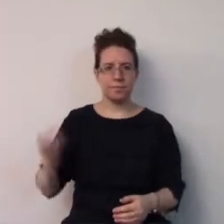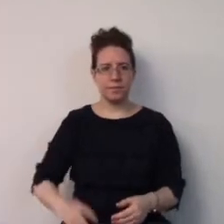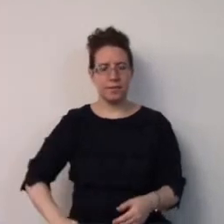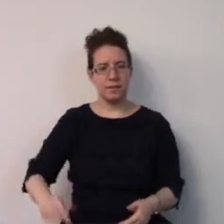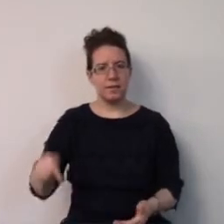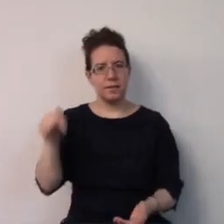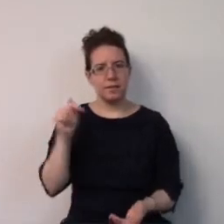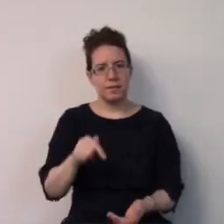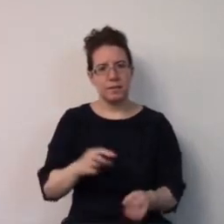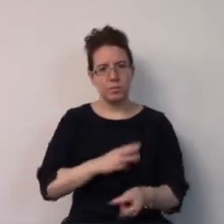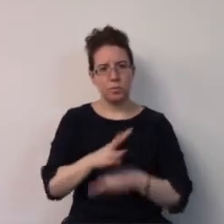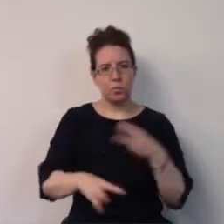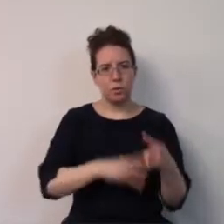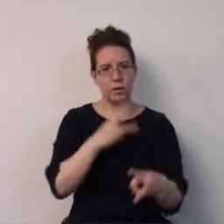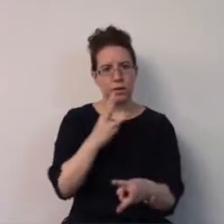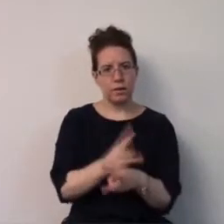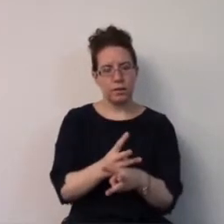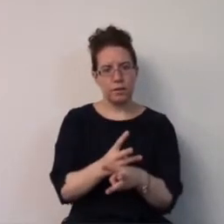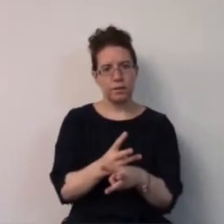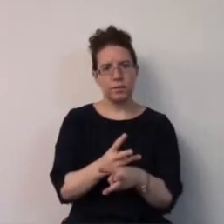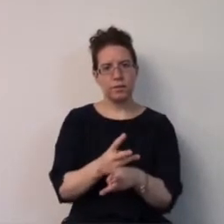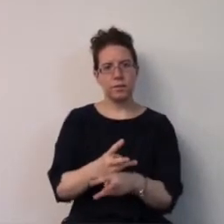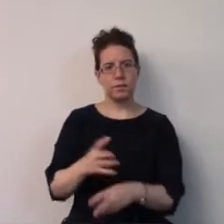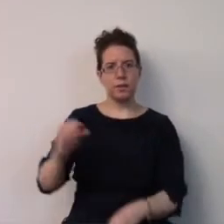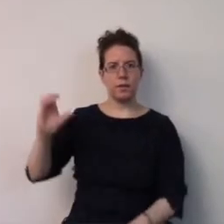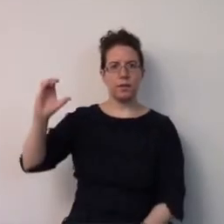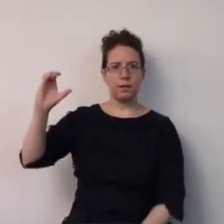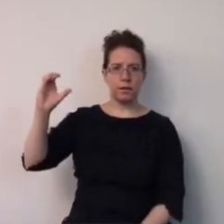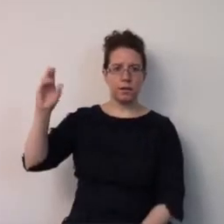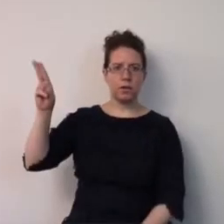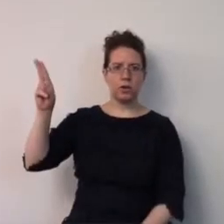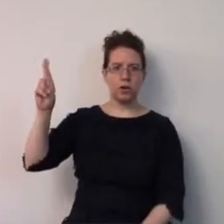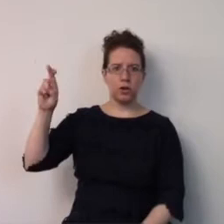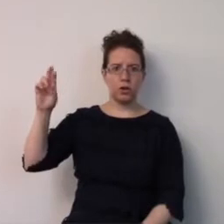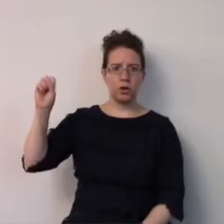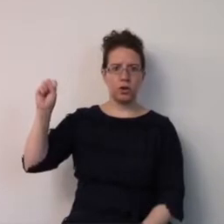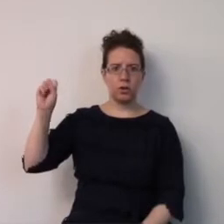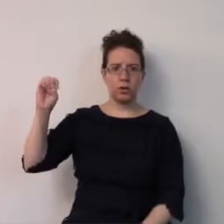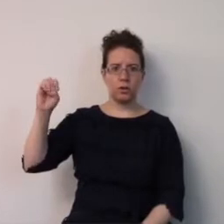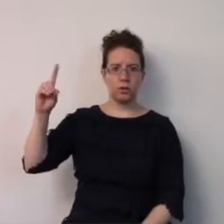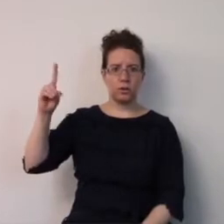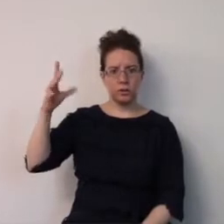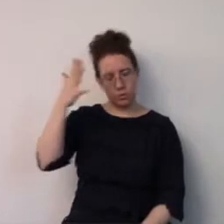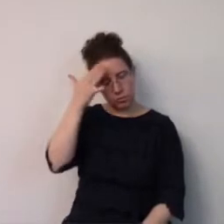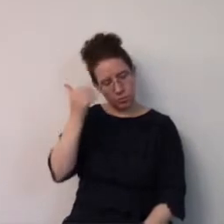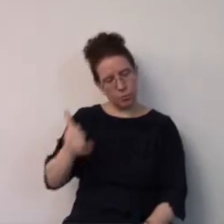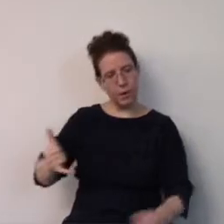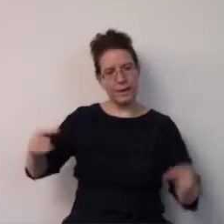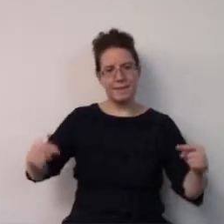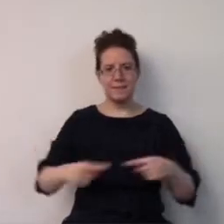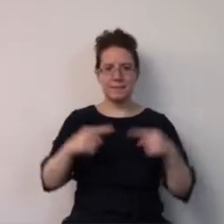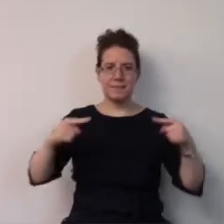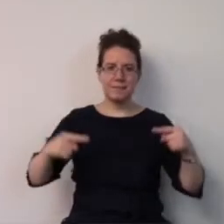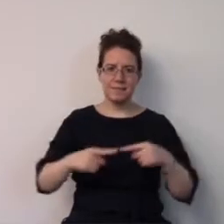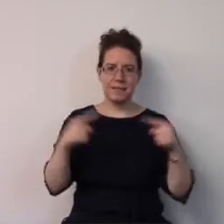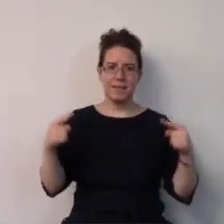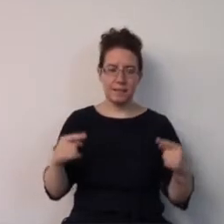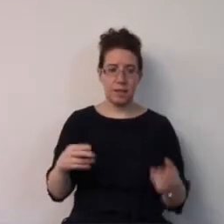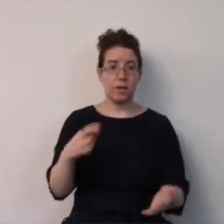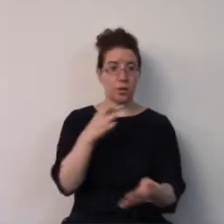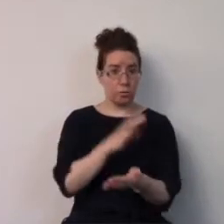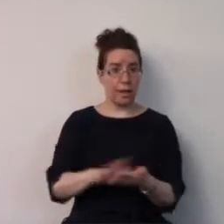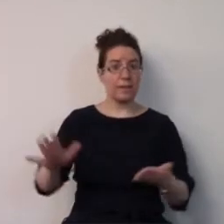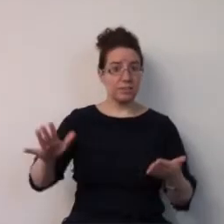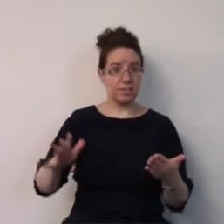but sin is a reproach to any people. God have mercy on America. God forgive us